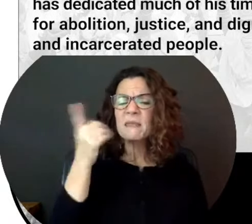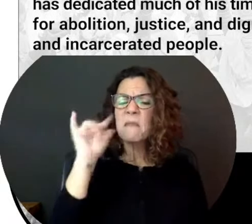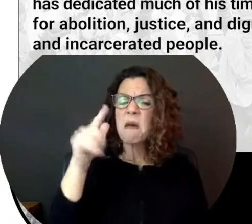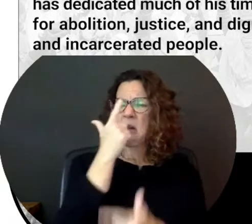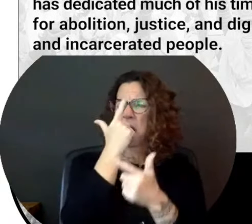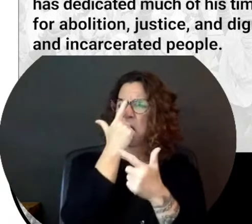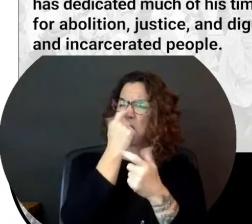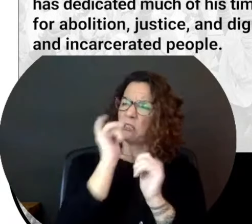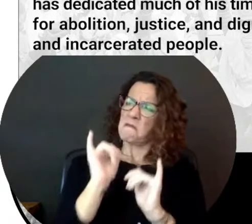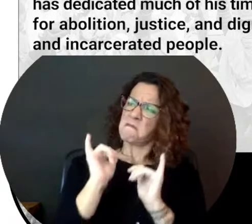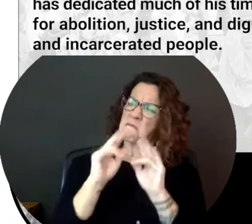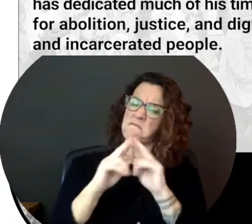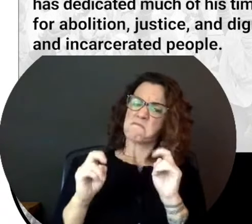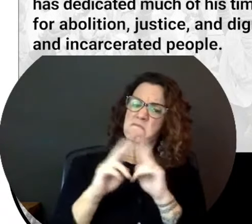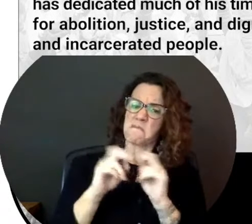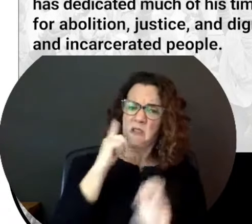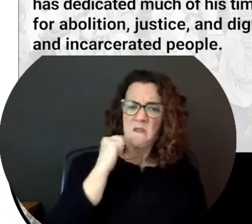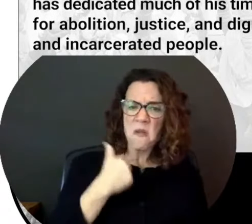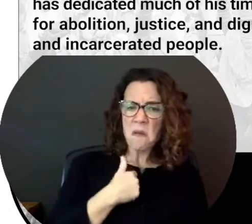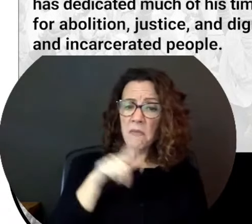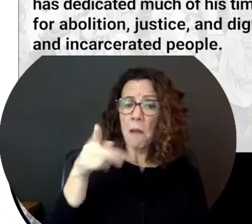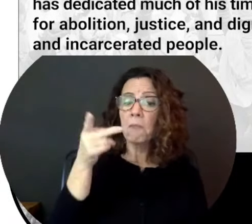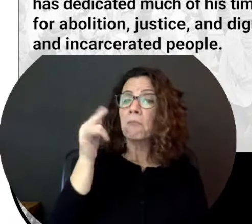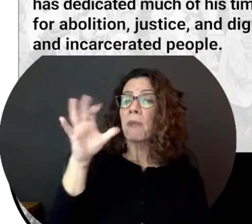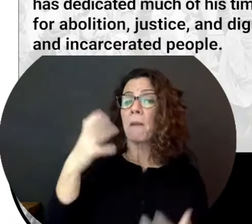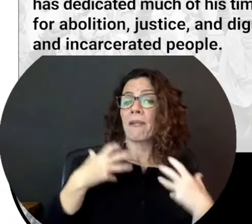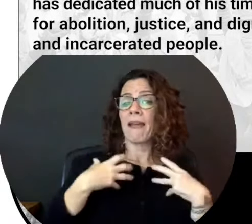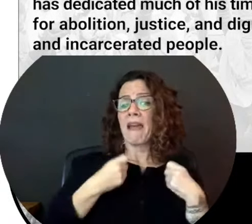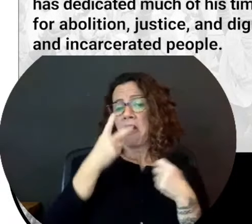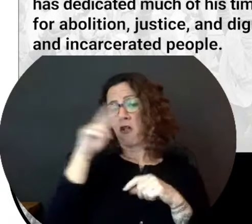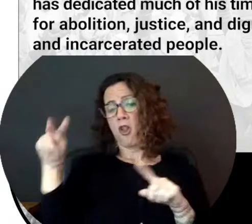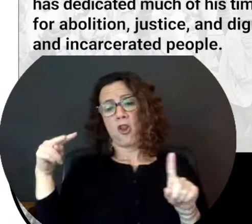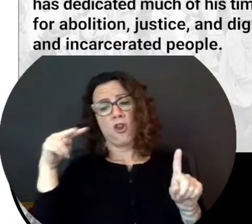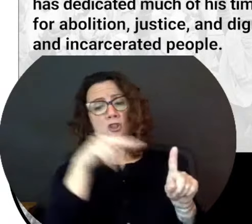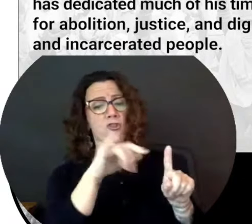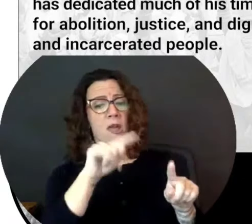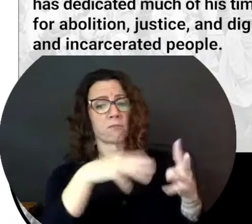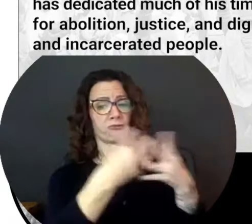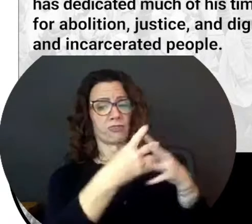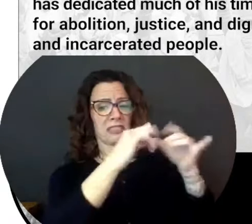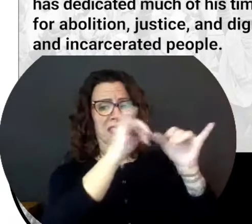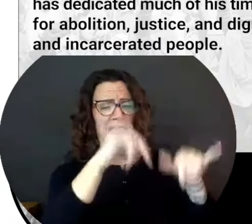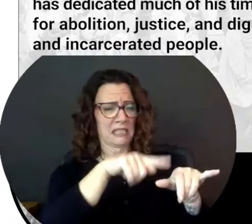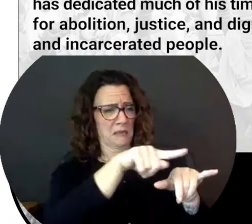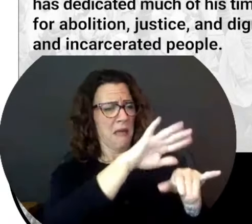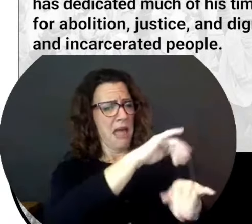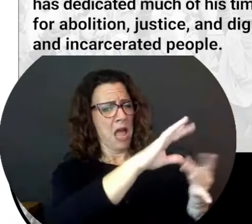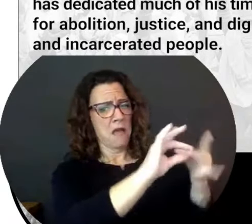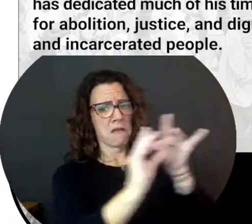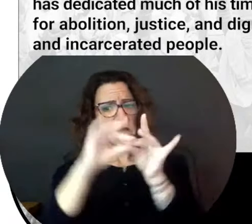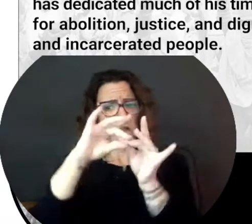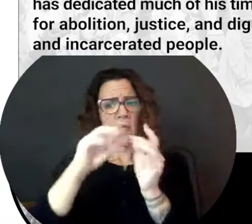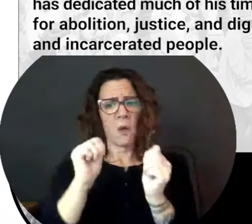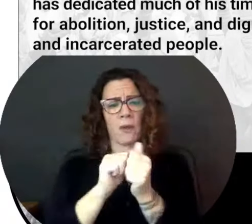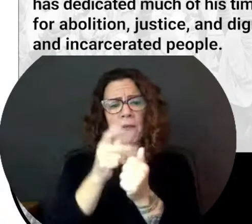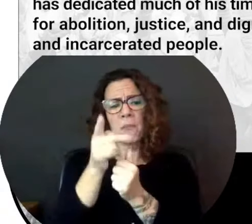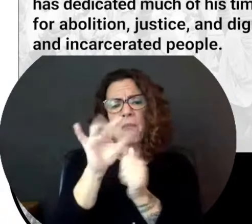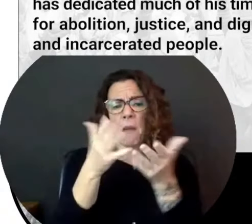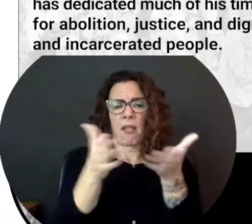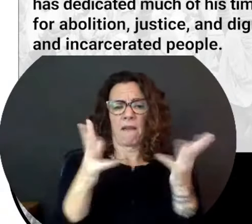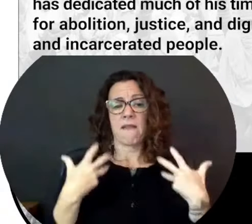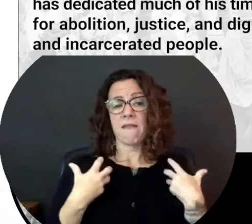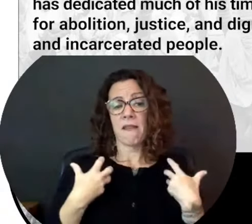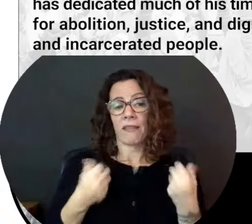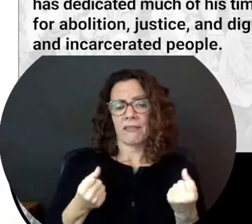health and have begun to discuss ideas of abolition as a necessary remedy to their effect on society